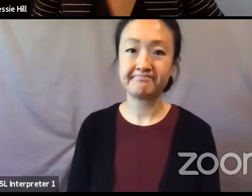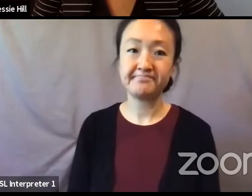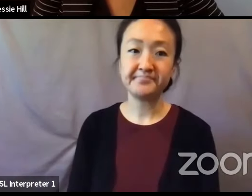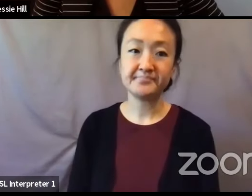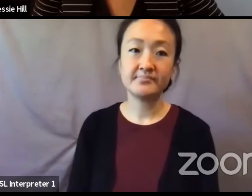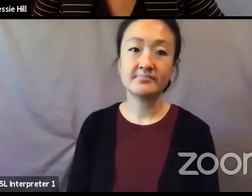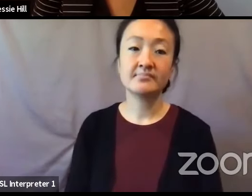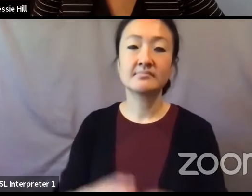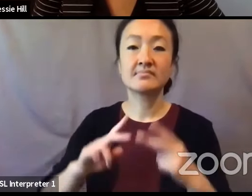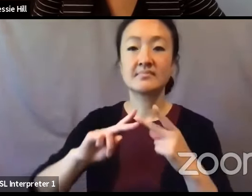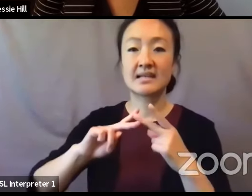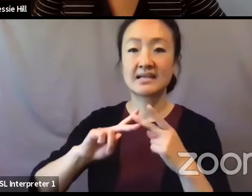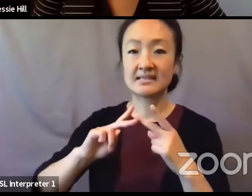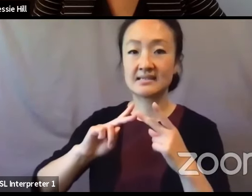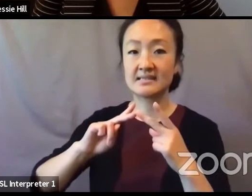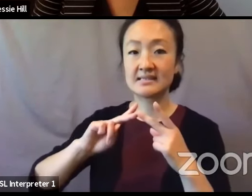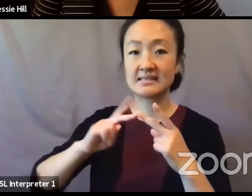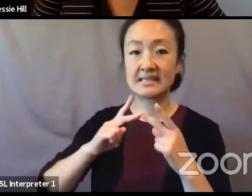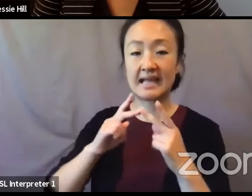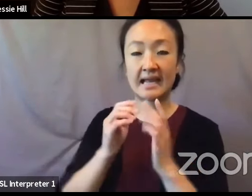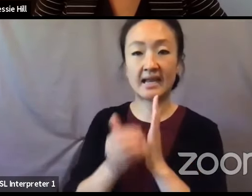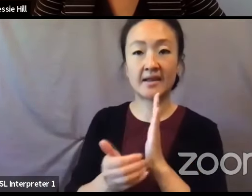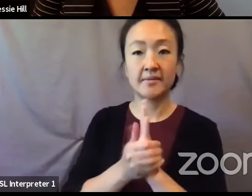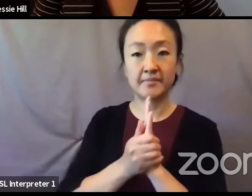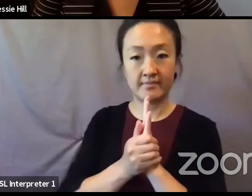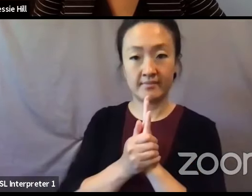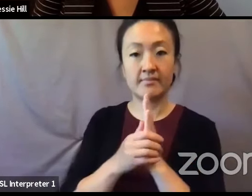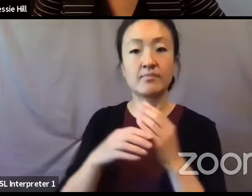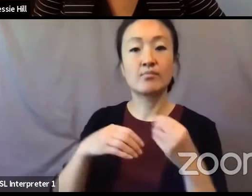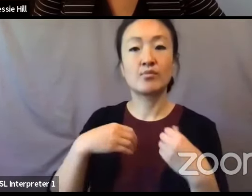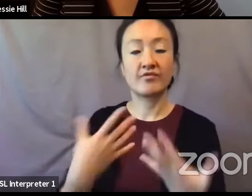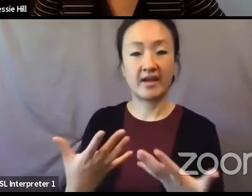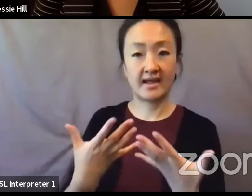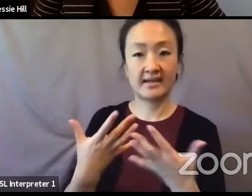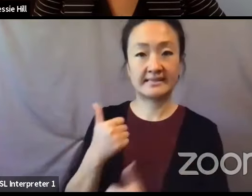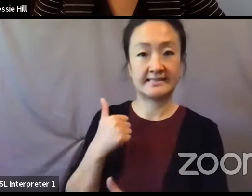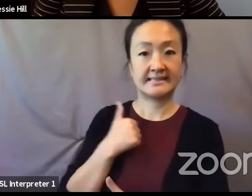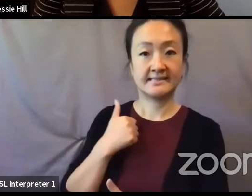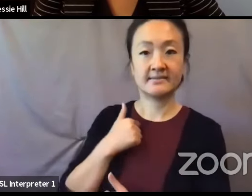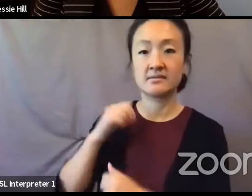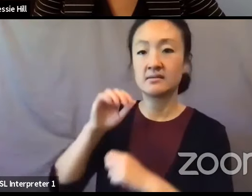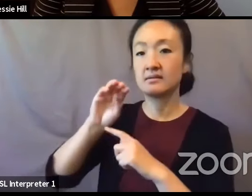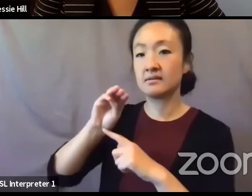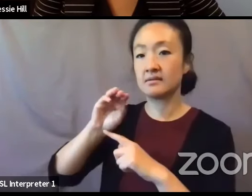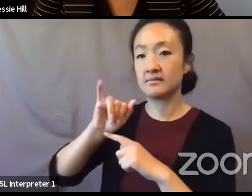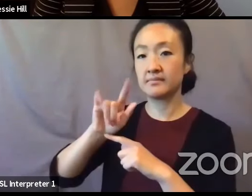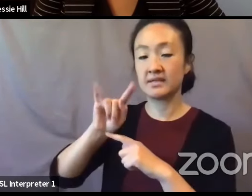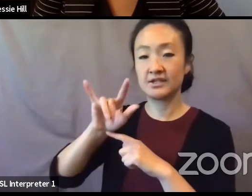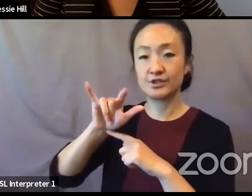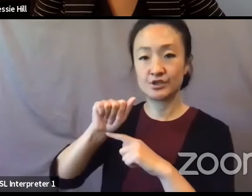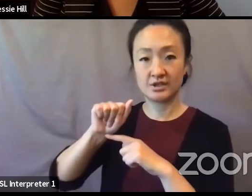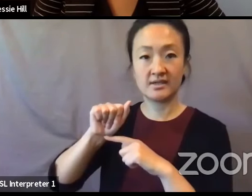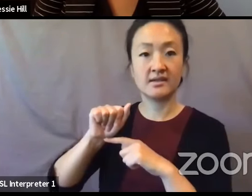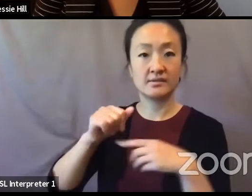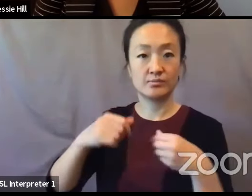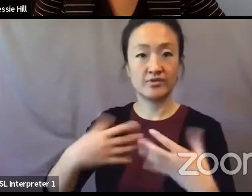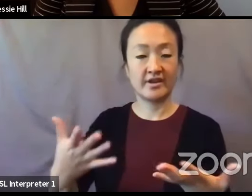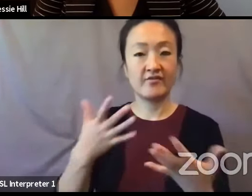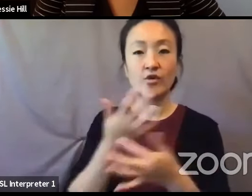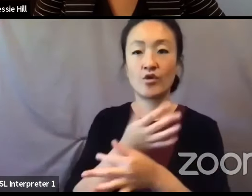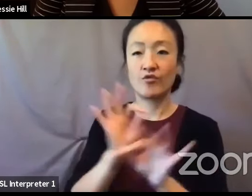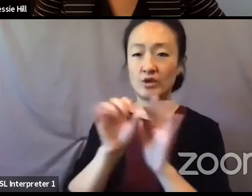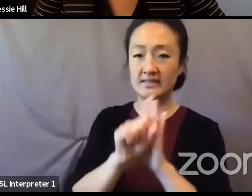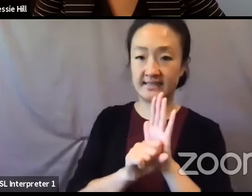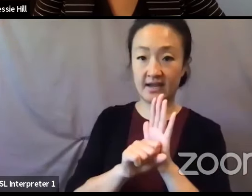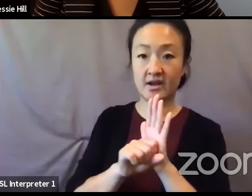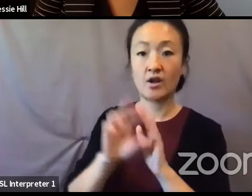The Second Amendment provides that a well-regulated militia being necessary to the security of a free state, the right of the people